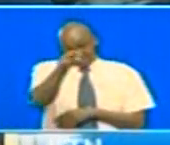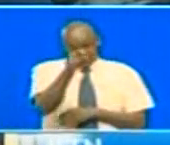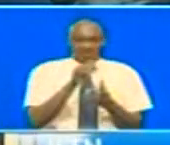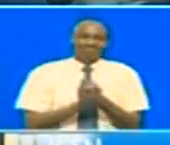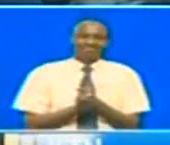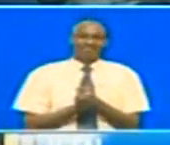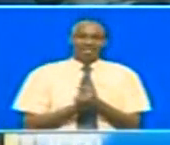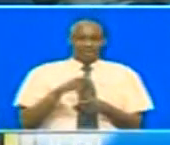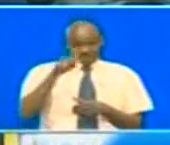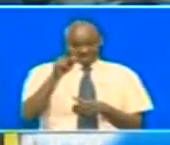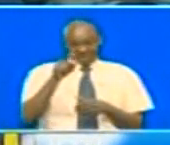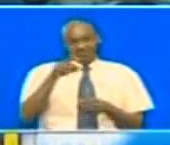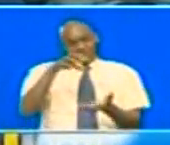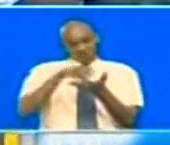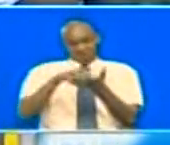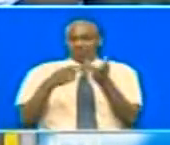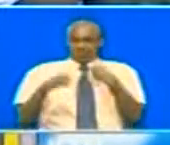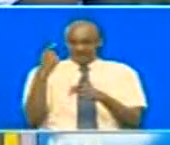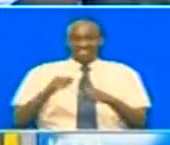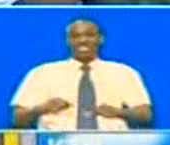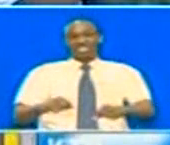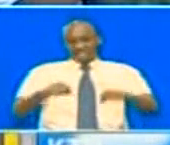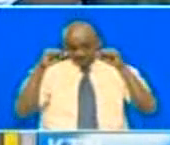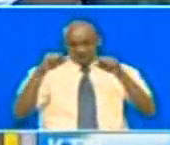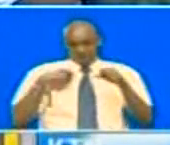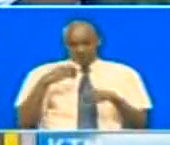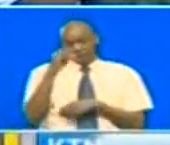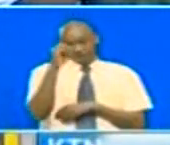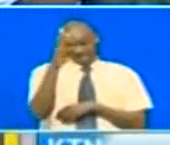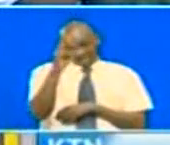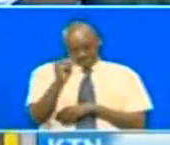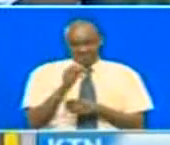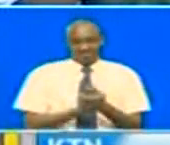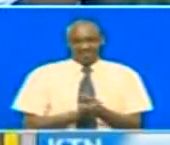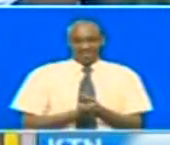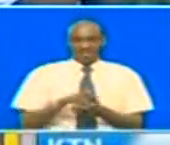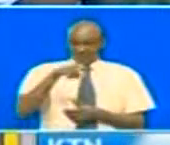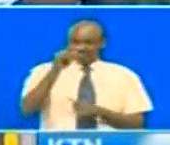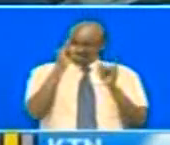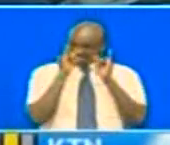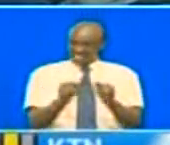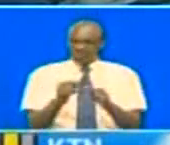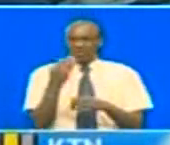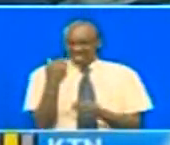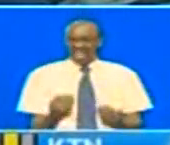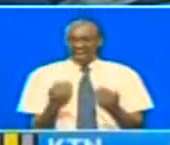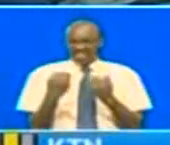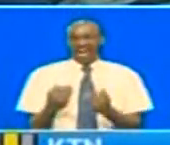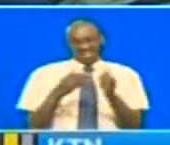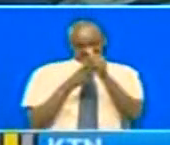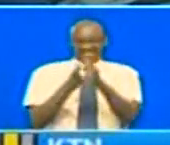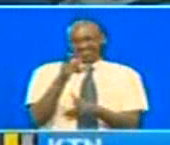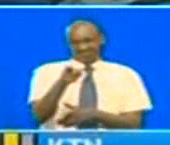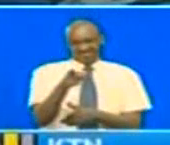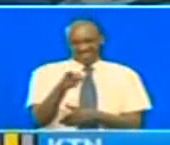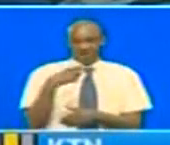your post as the chairman of ODM. You're a new crop of young ODM leaders who have